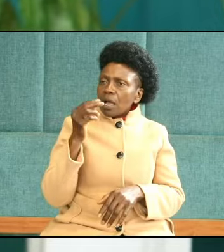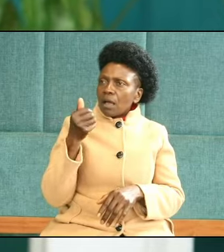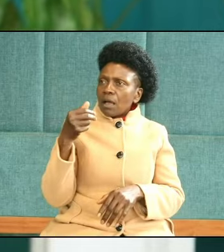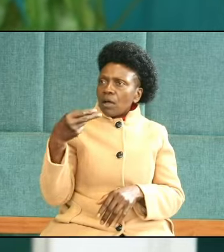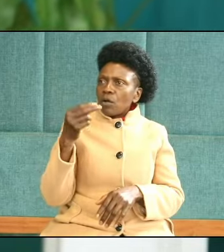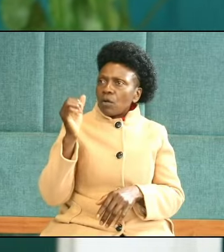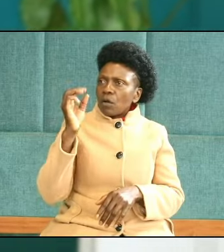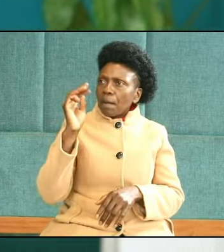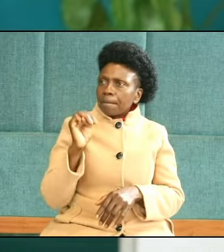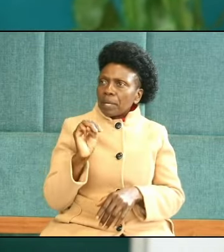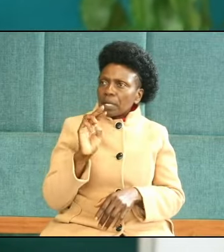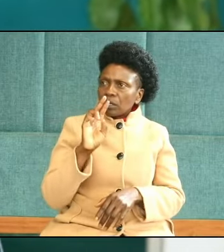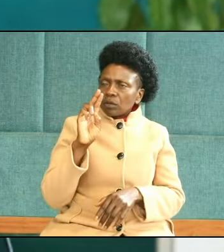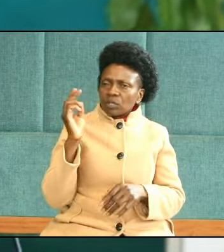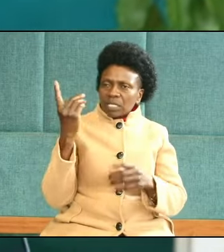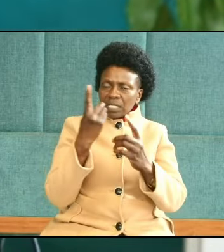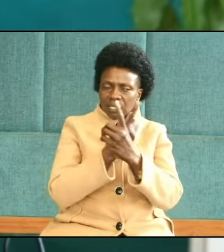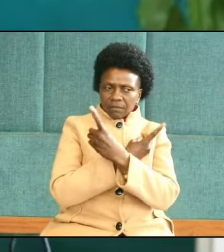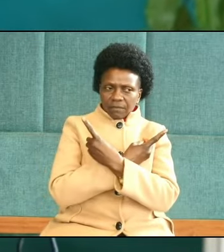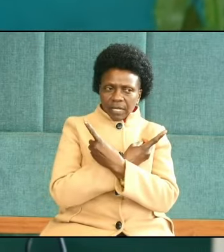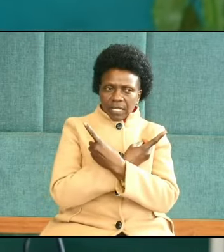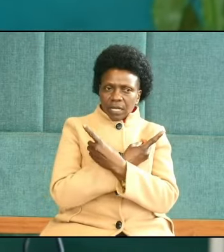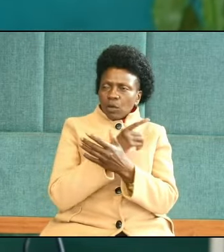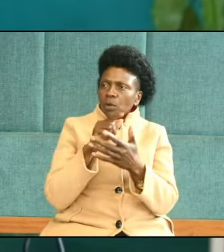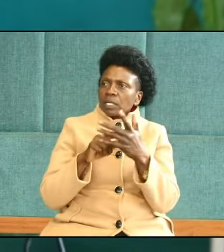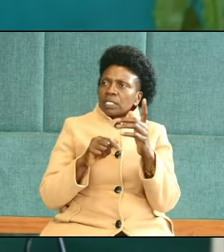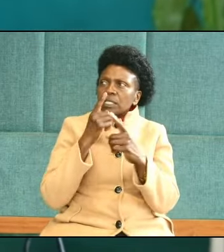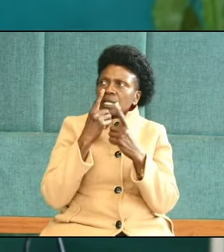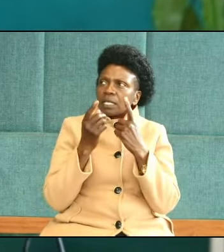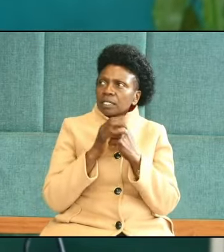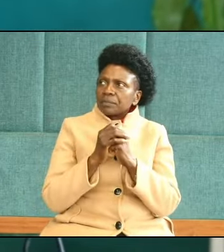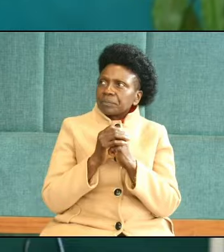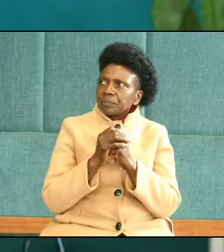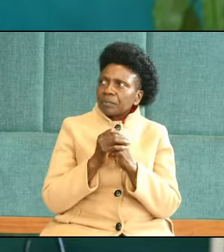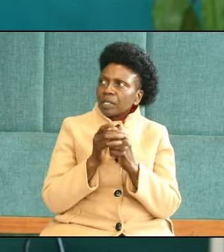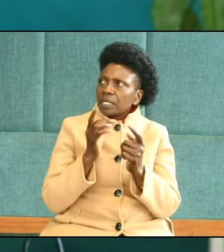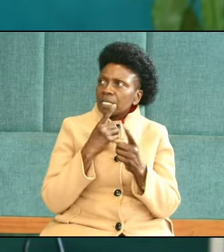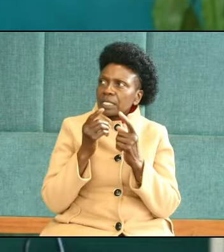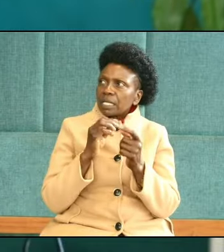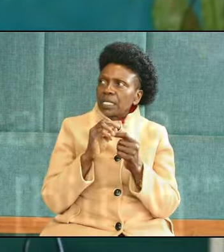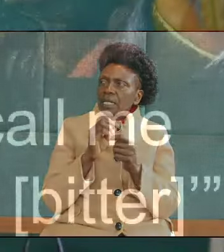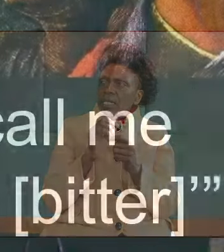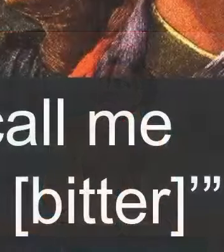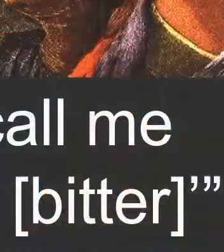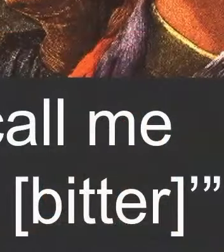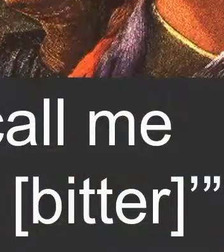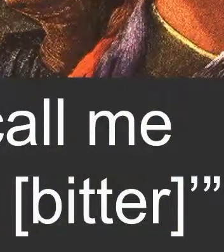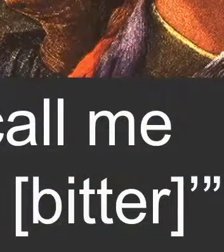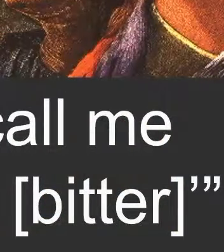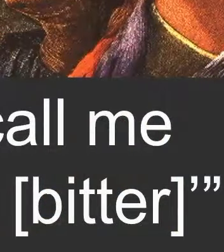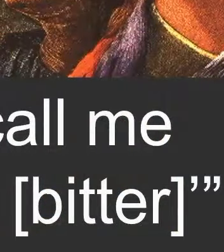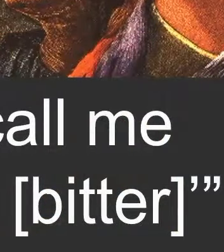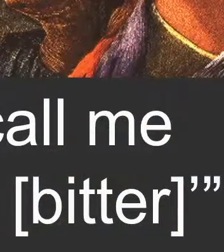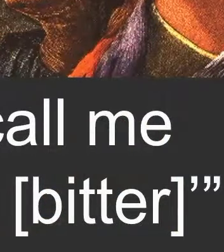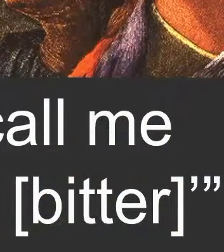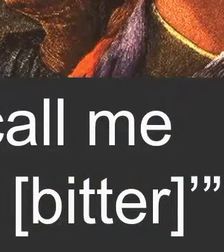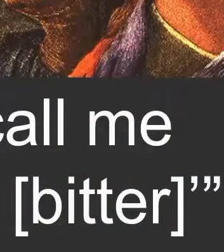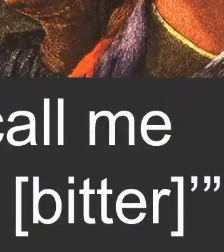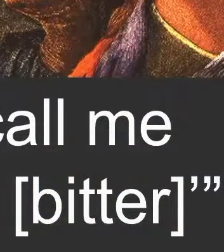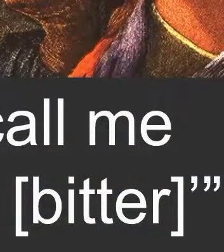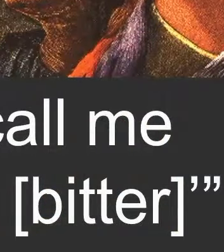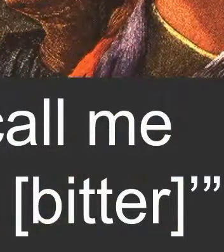recognize her. She looked so different. And what does she say? She says, But she said to them, do not call